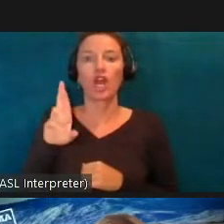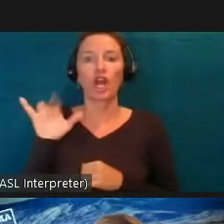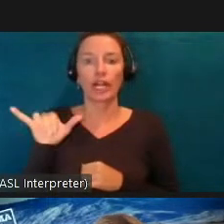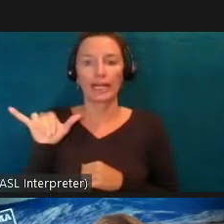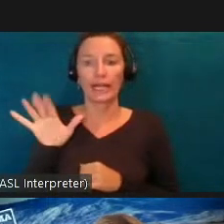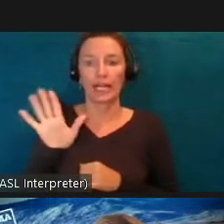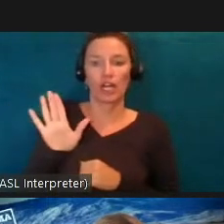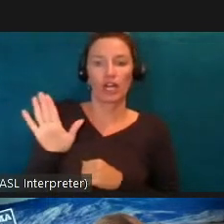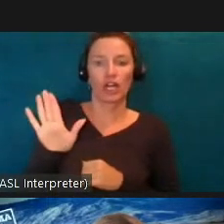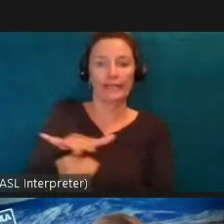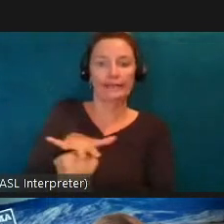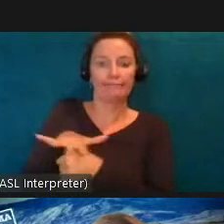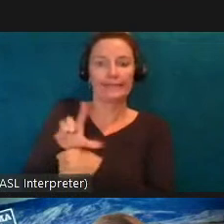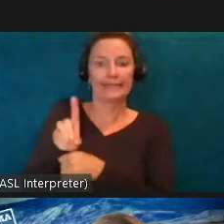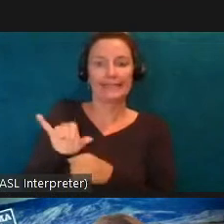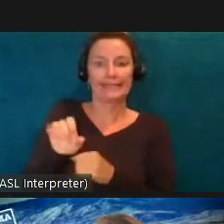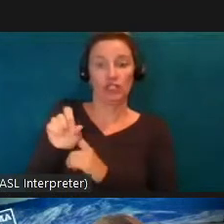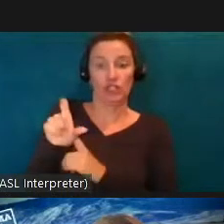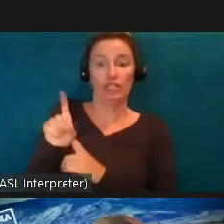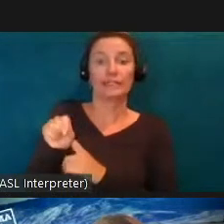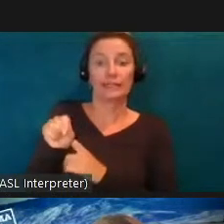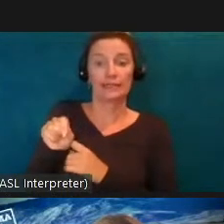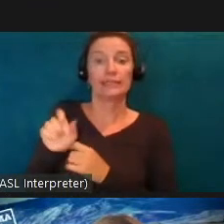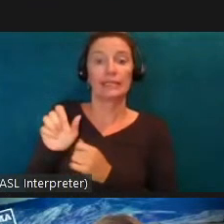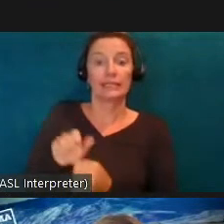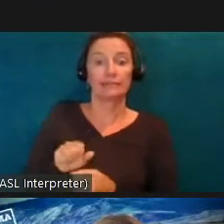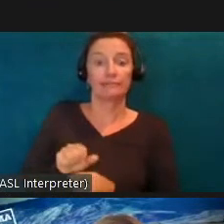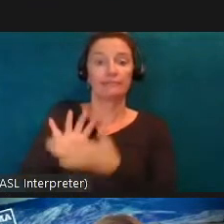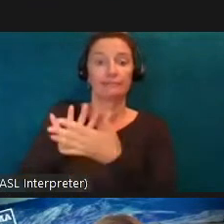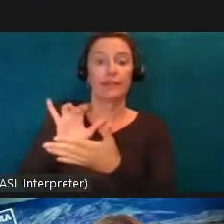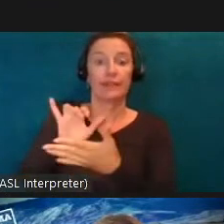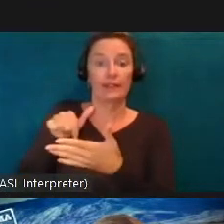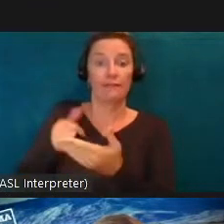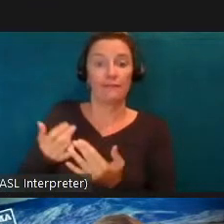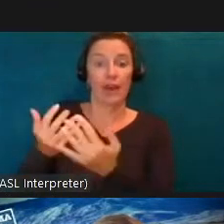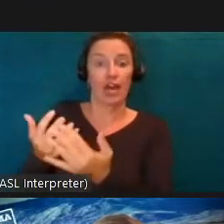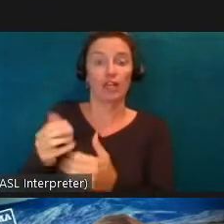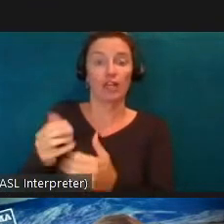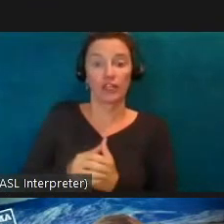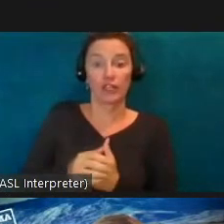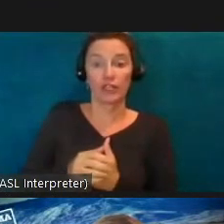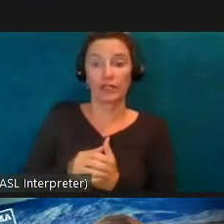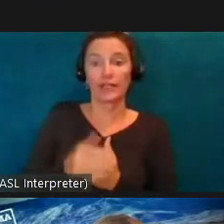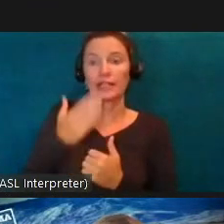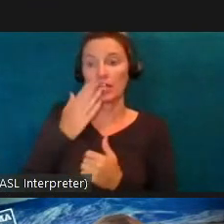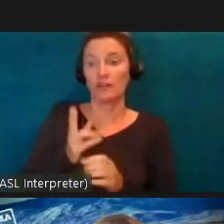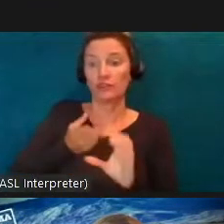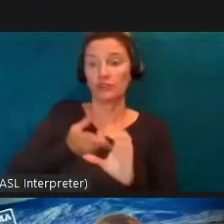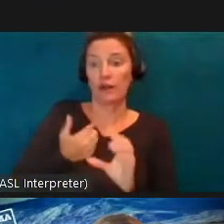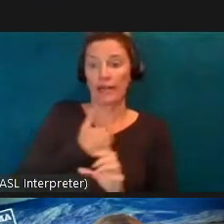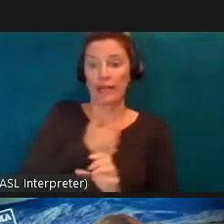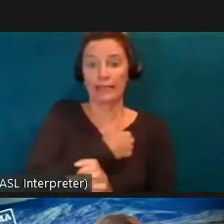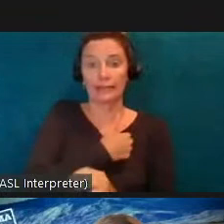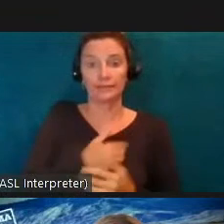is battling these fires on many fronts. Assembly Member, thank you for being here. You're very welcome. It's an honor to be